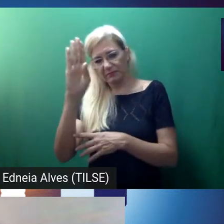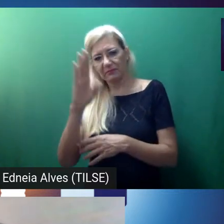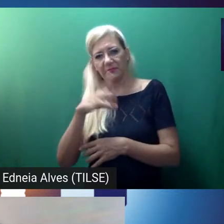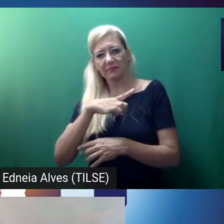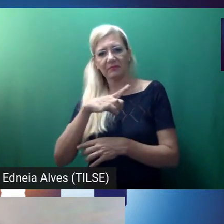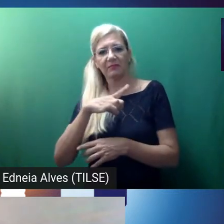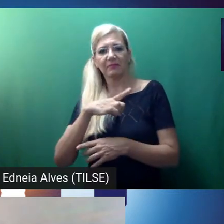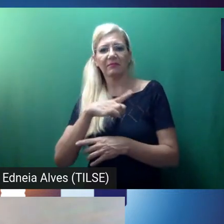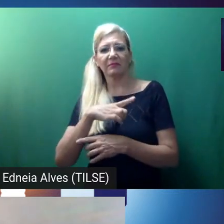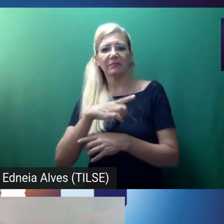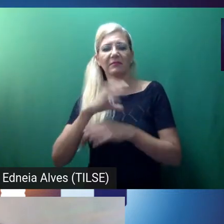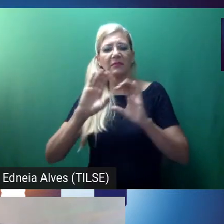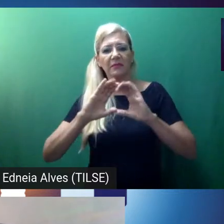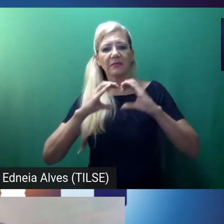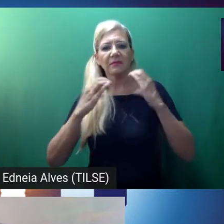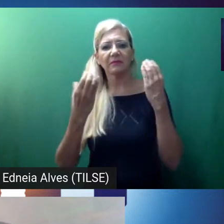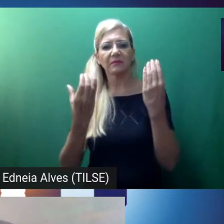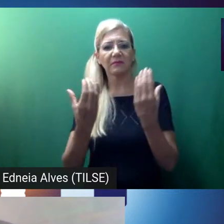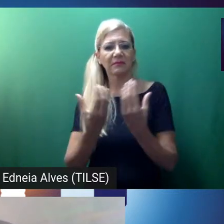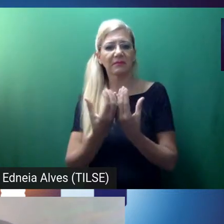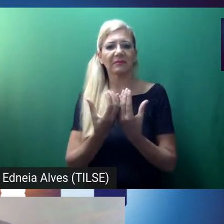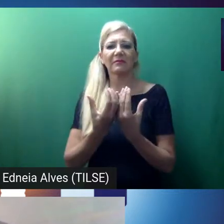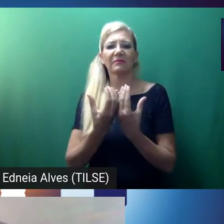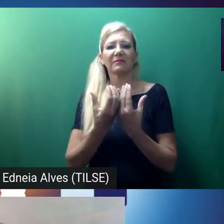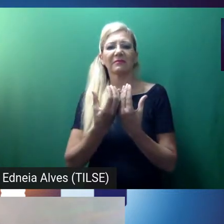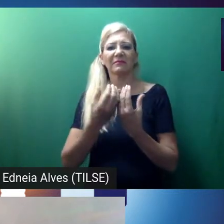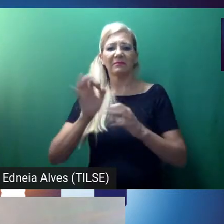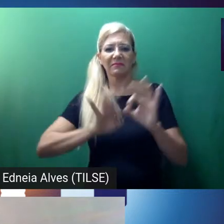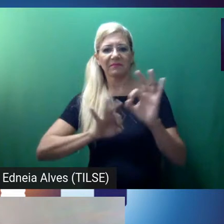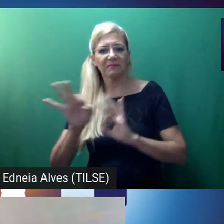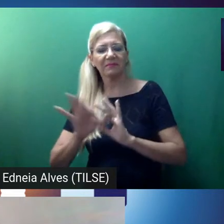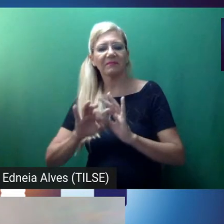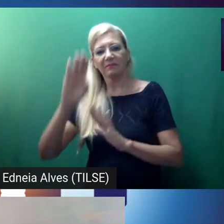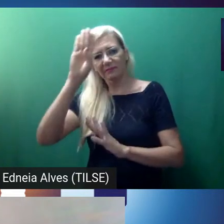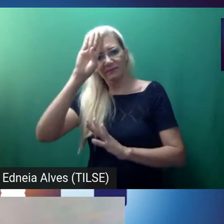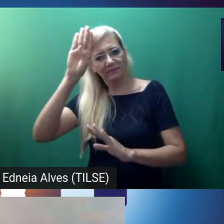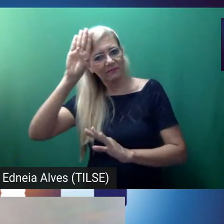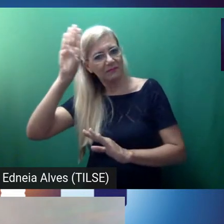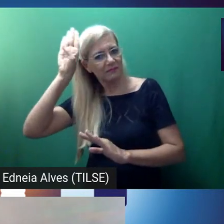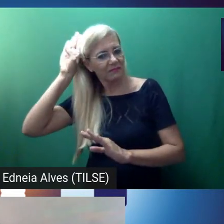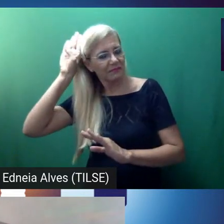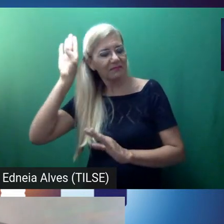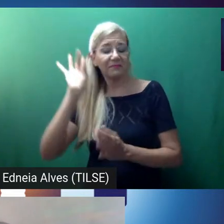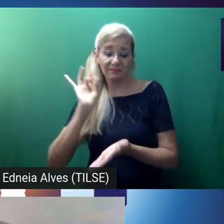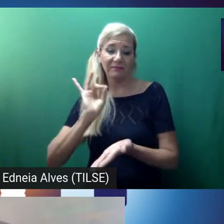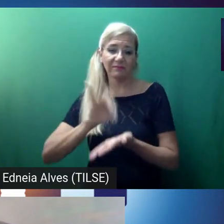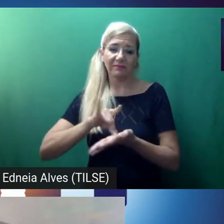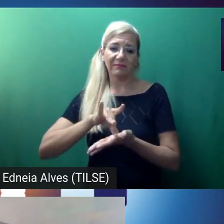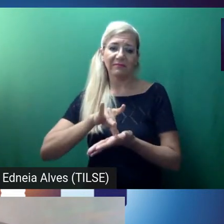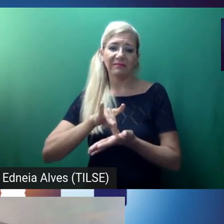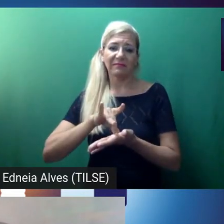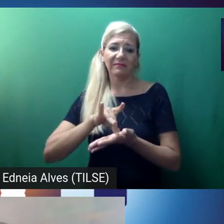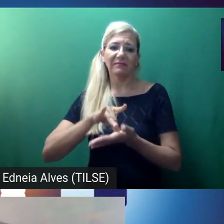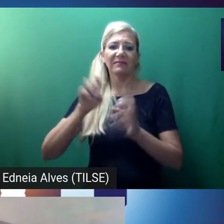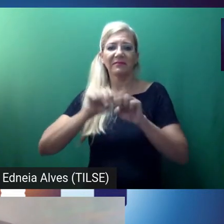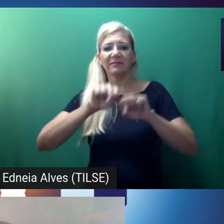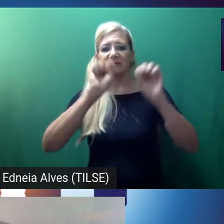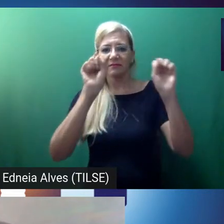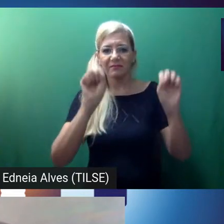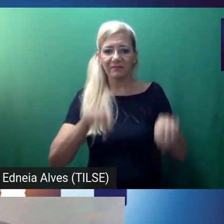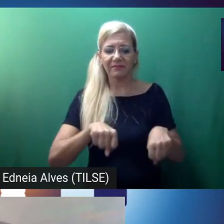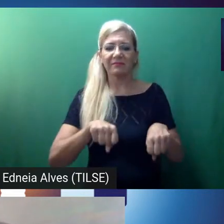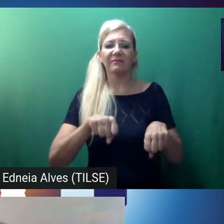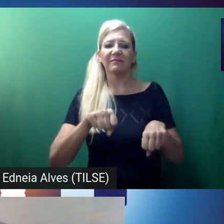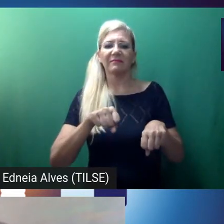market, in conferences. Yes. We need to decolonize our academic references, definitely. And systemic racism is something that we should